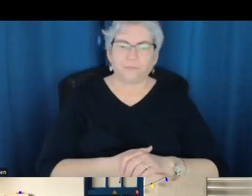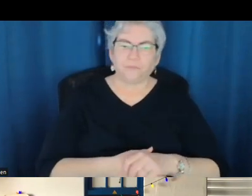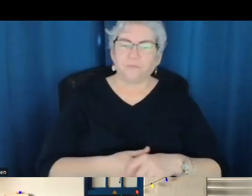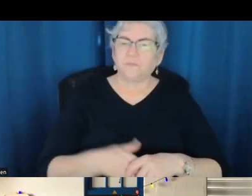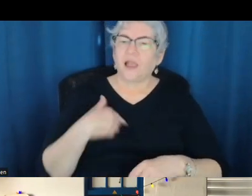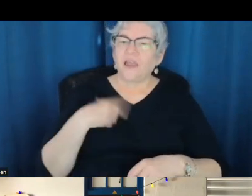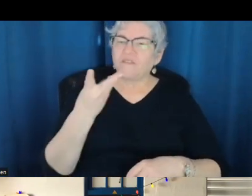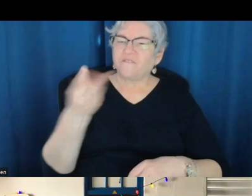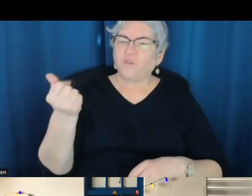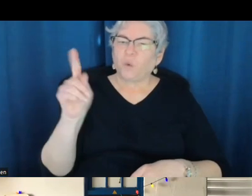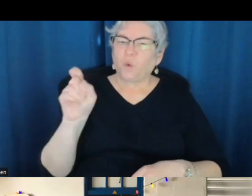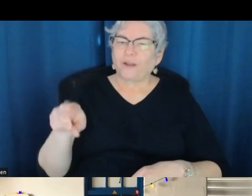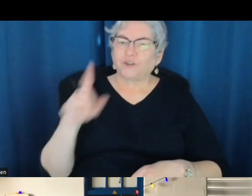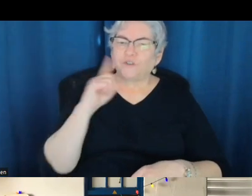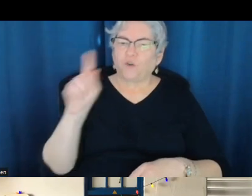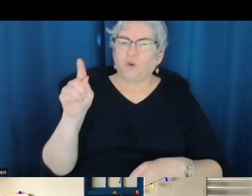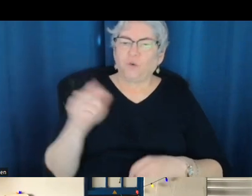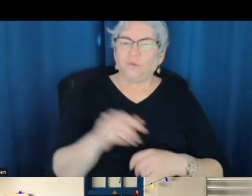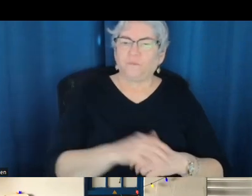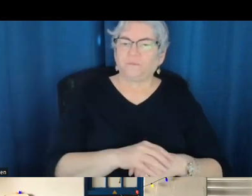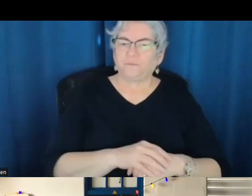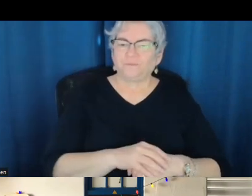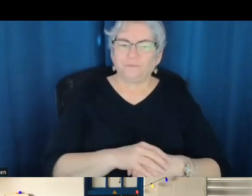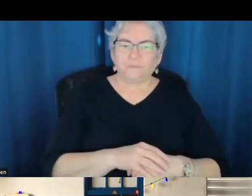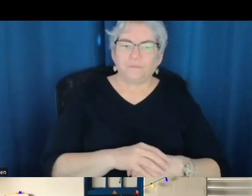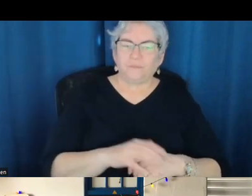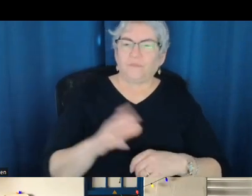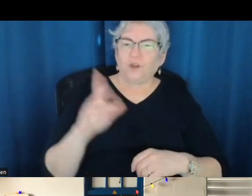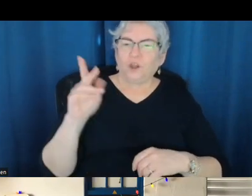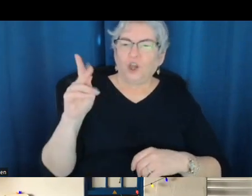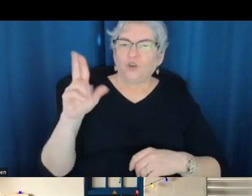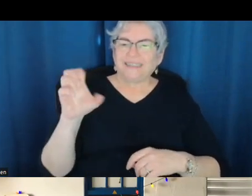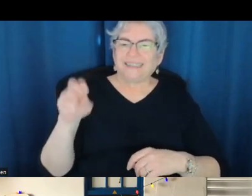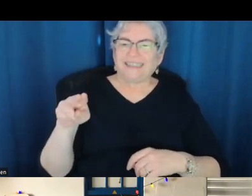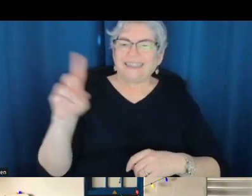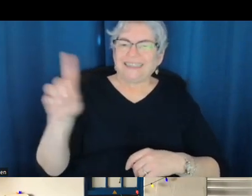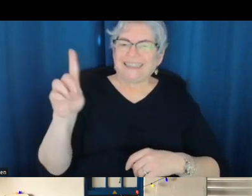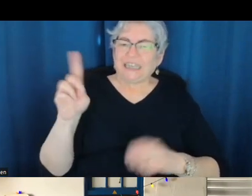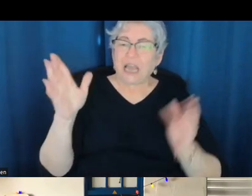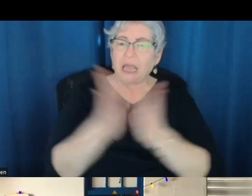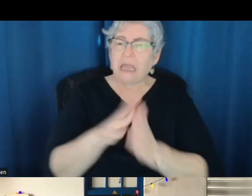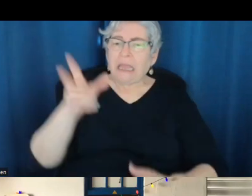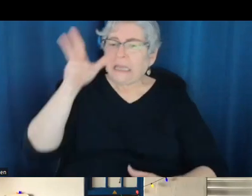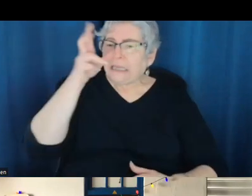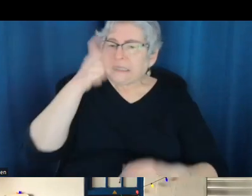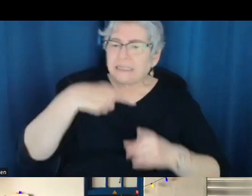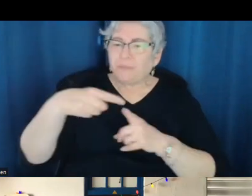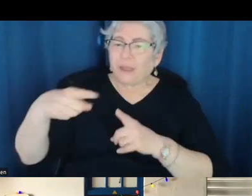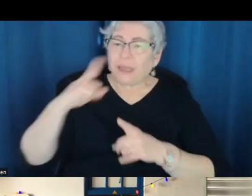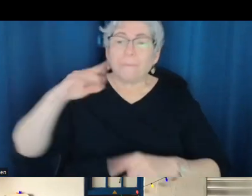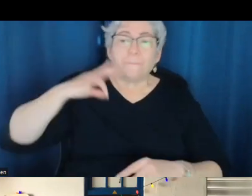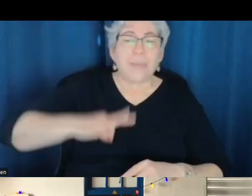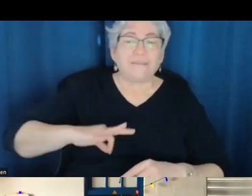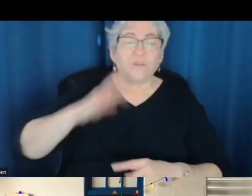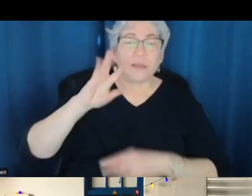few questions for you here. Okay. Christine D asks whether there are insect species that can benefit from